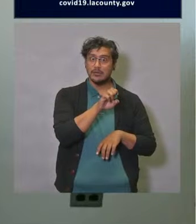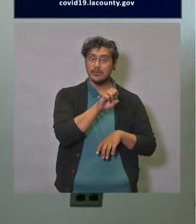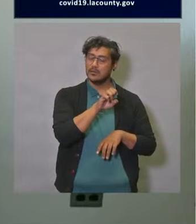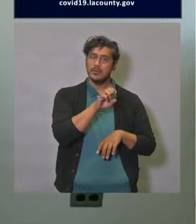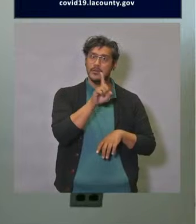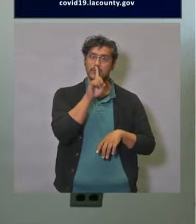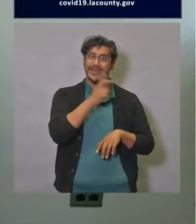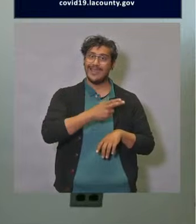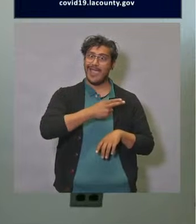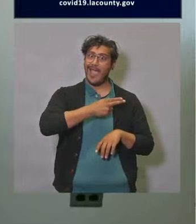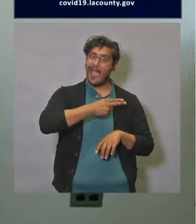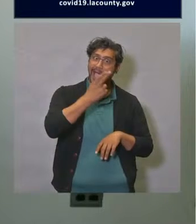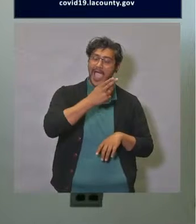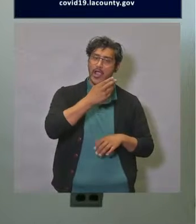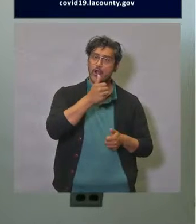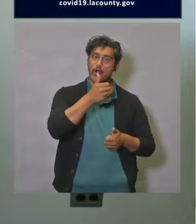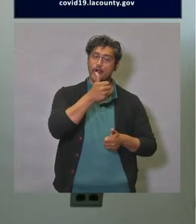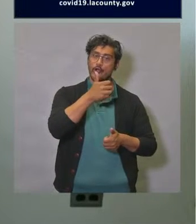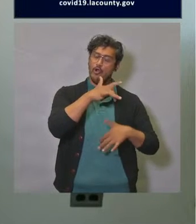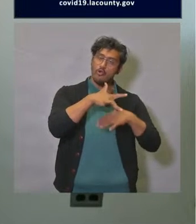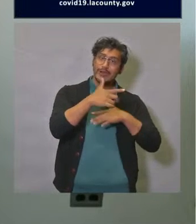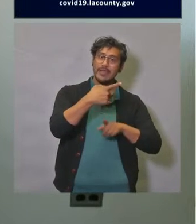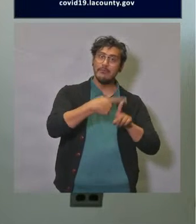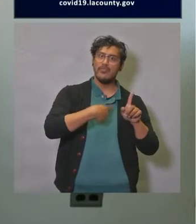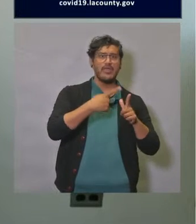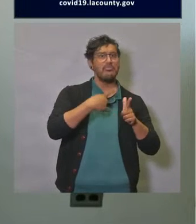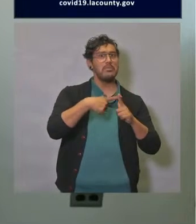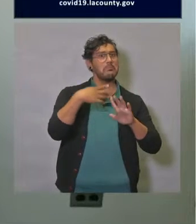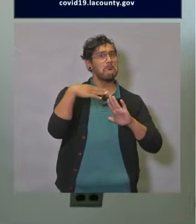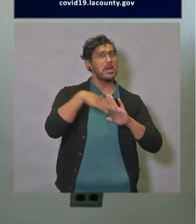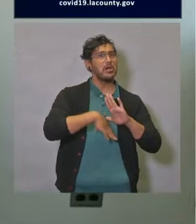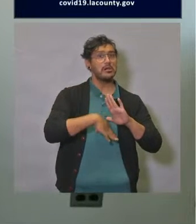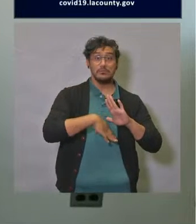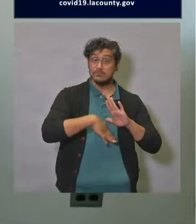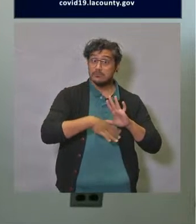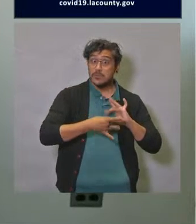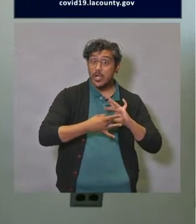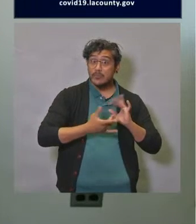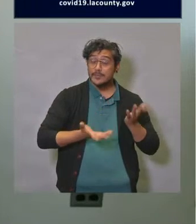month and has been declining since. If you could comment on that. Thank you.